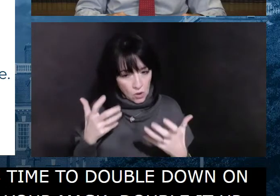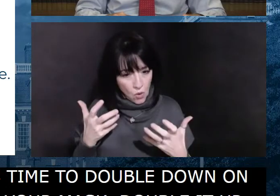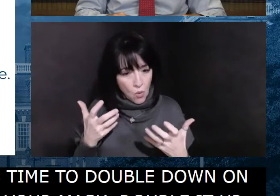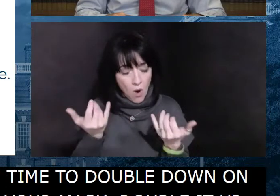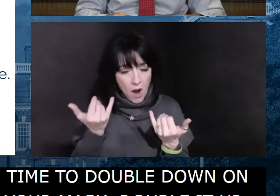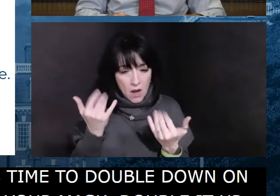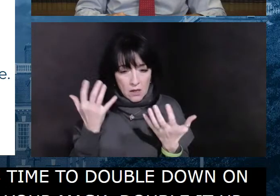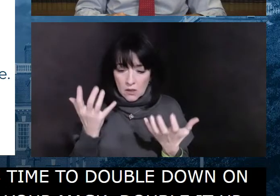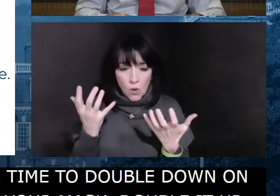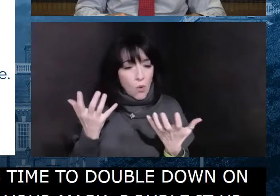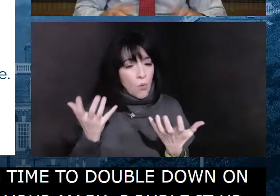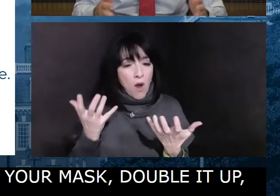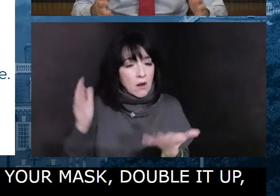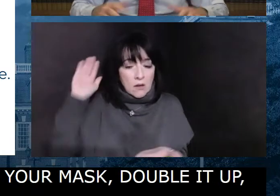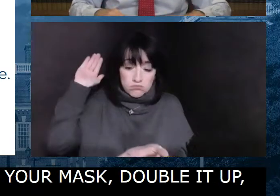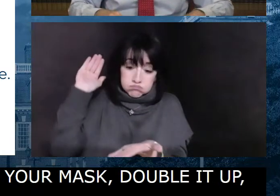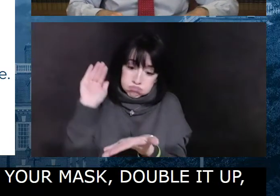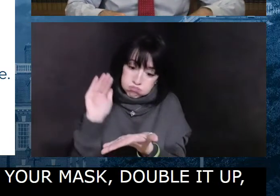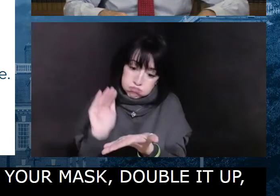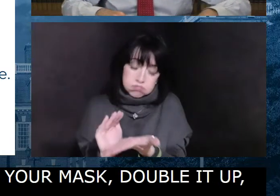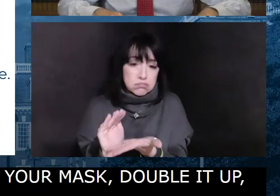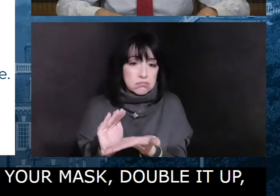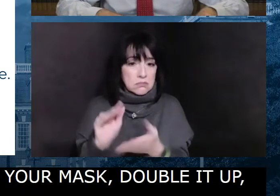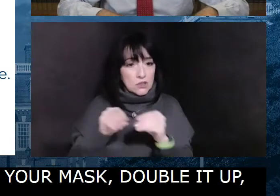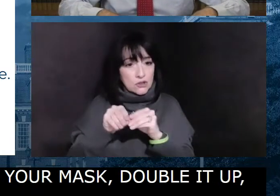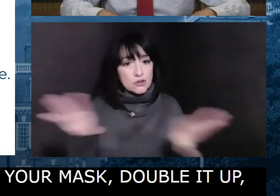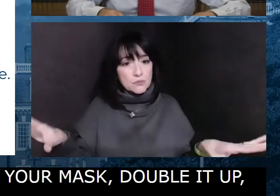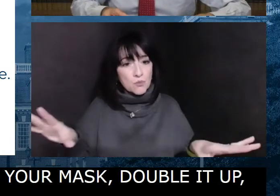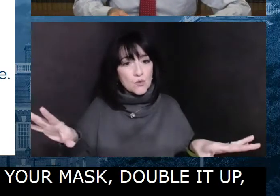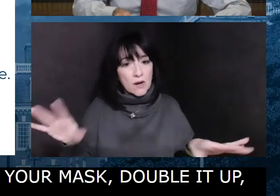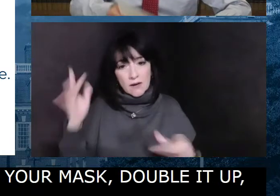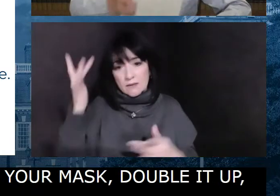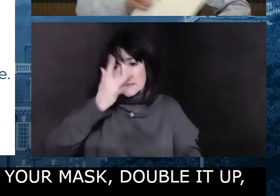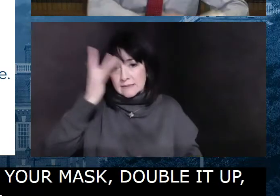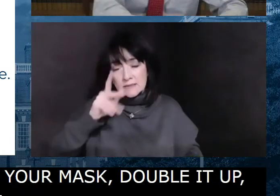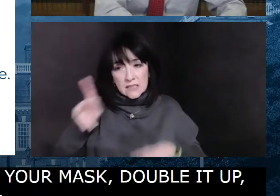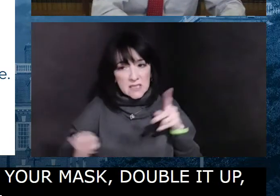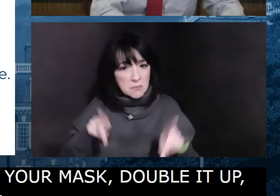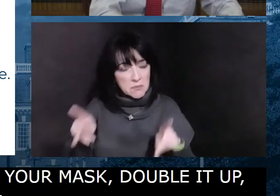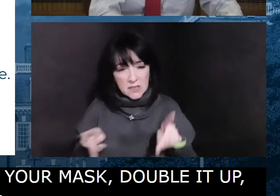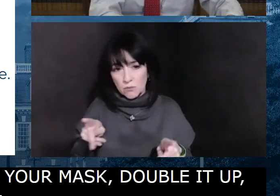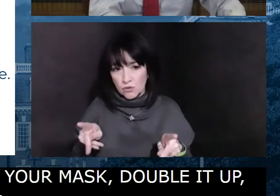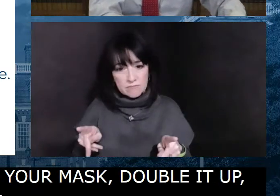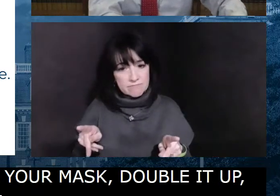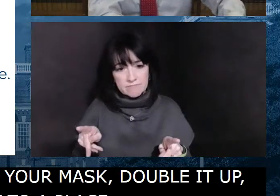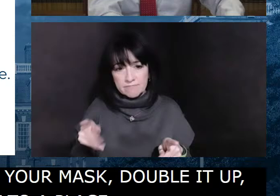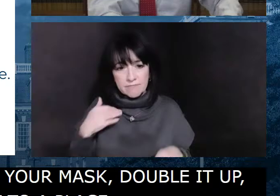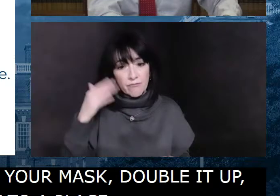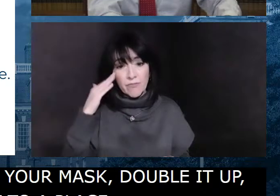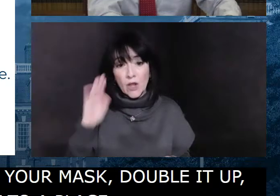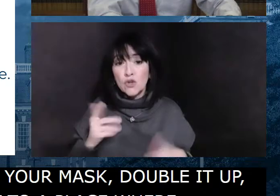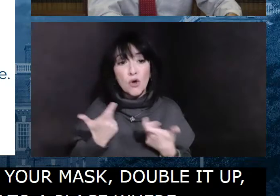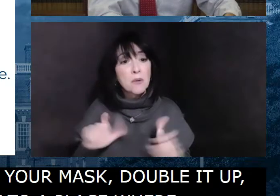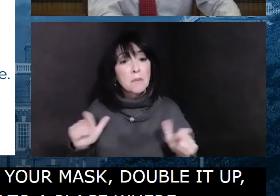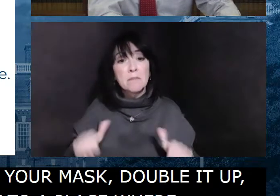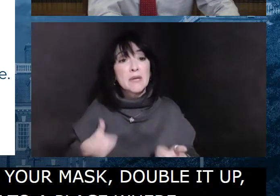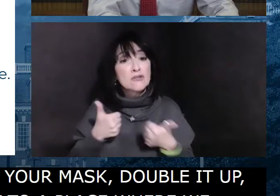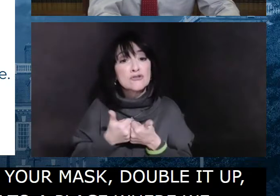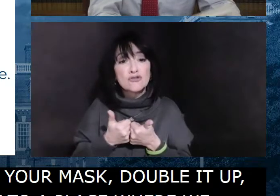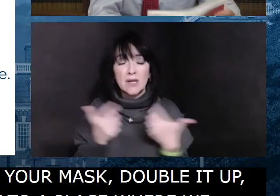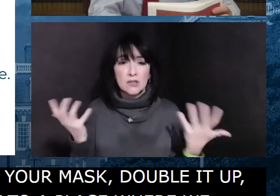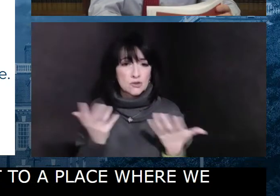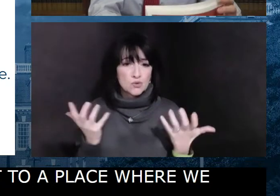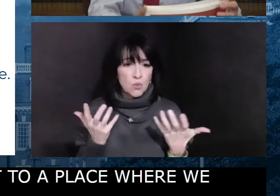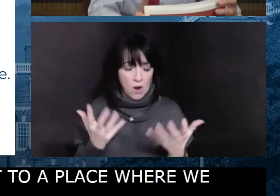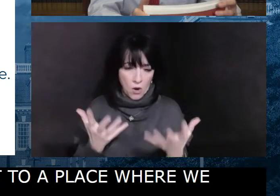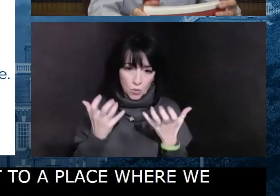spread. It's also important to note, and I've said this, that one of the biggest challenges that we've had is getting